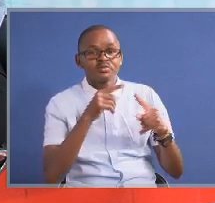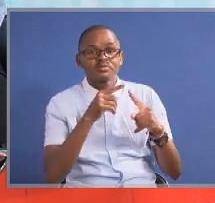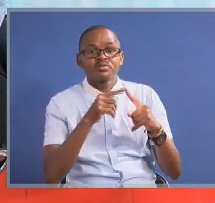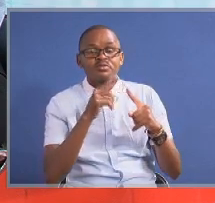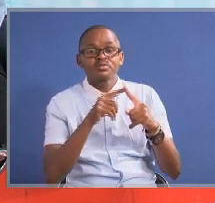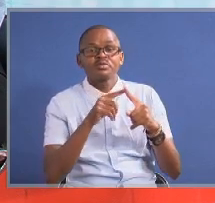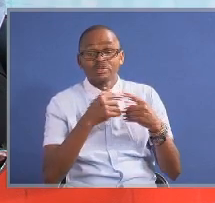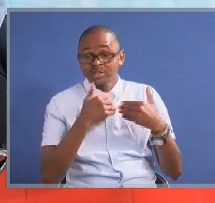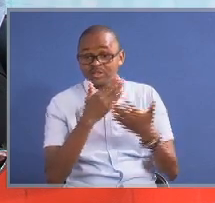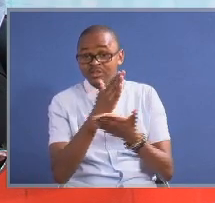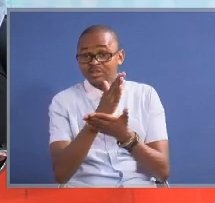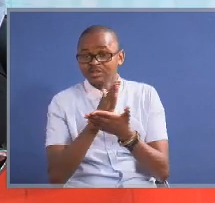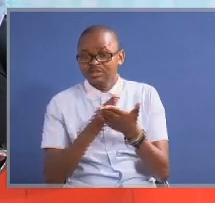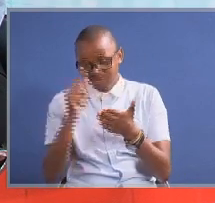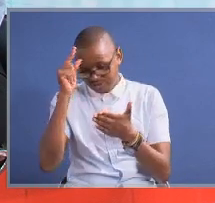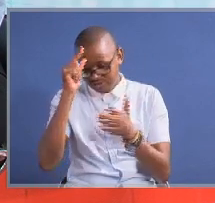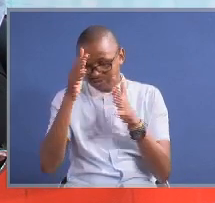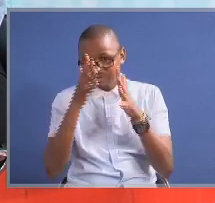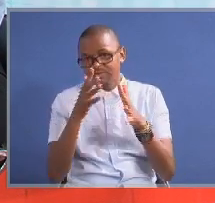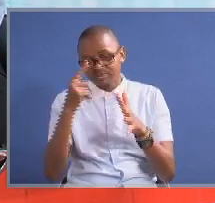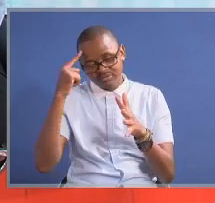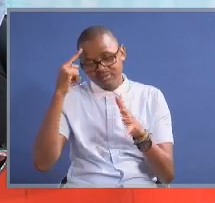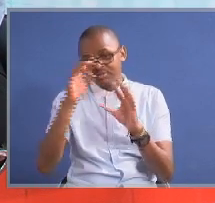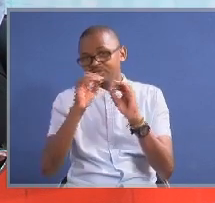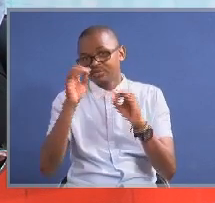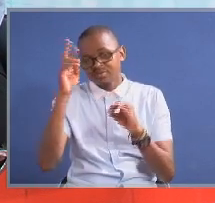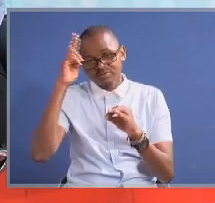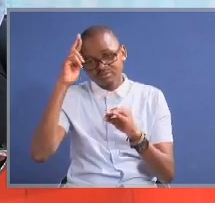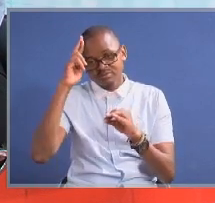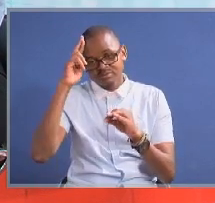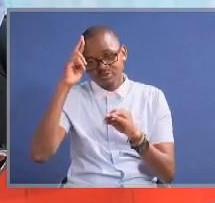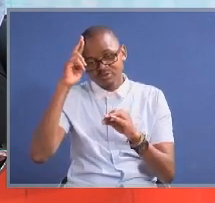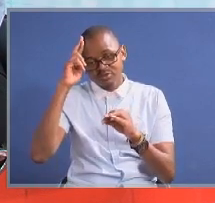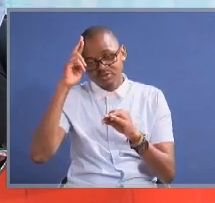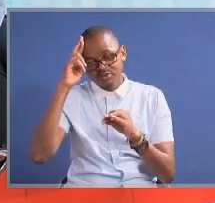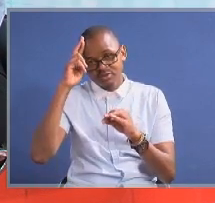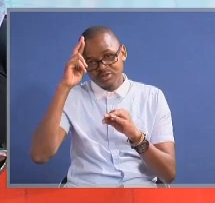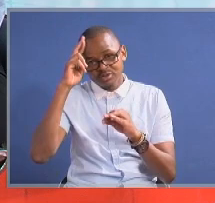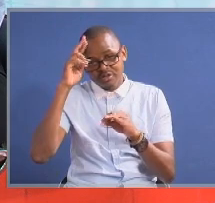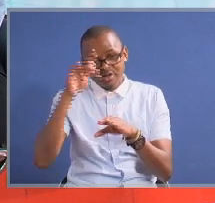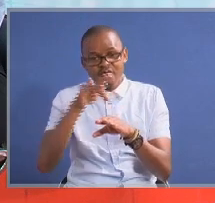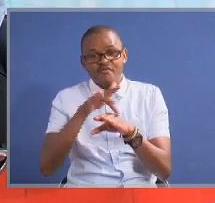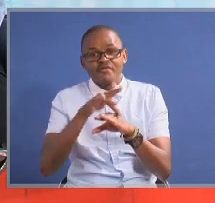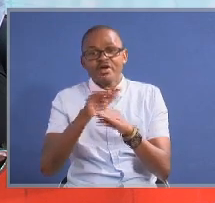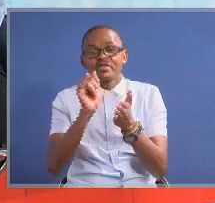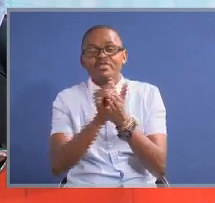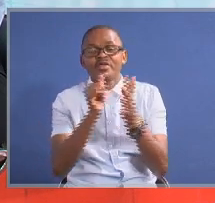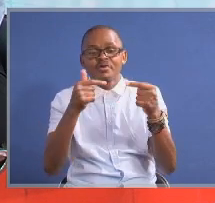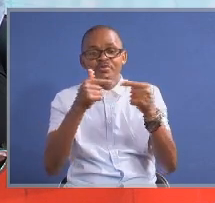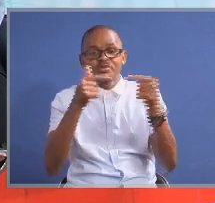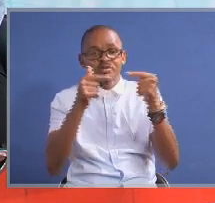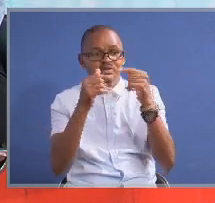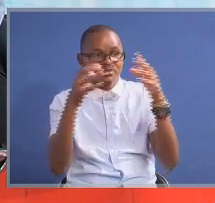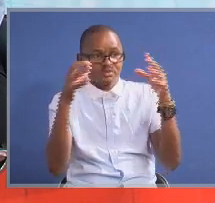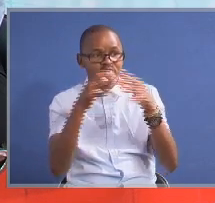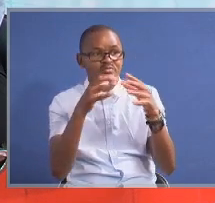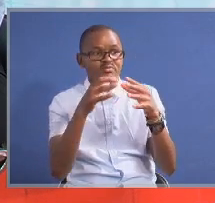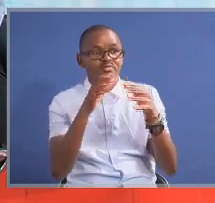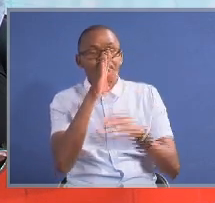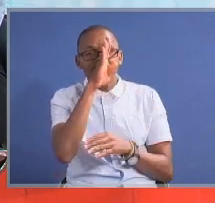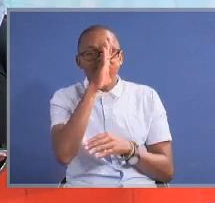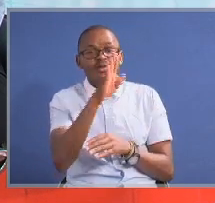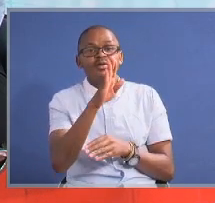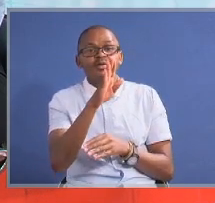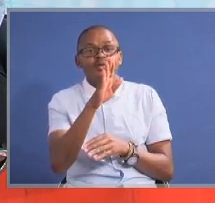sworn the half of members of government for no reasons. Mm-hmm. And also the fact that he comes from the opposition party has